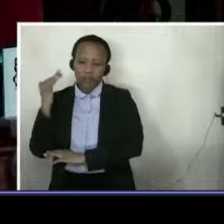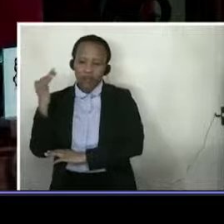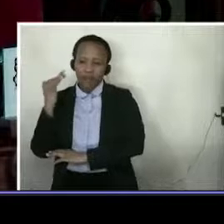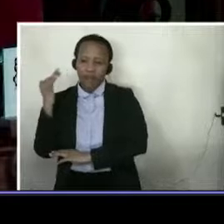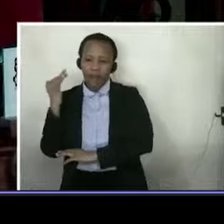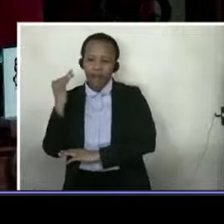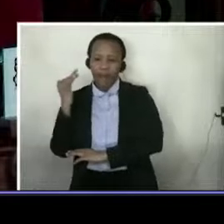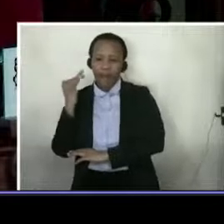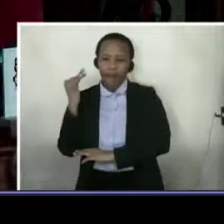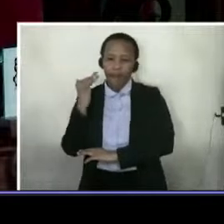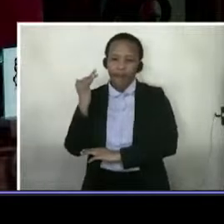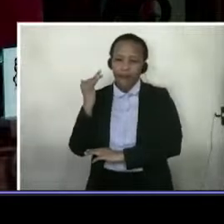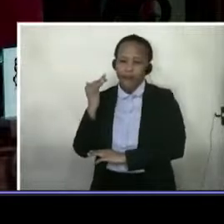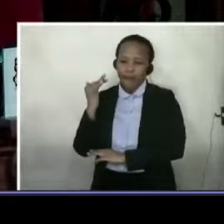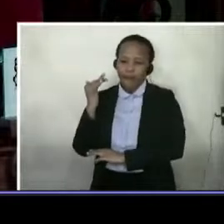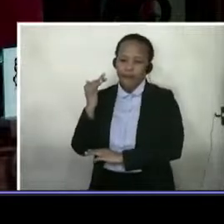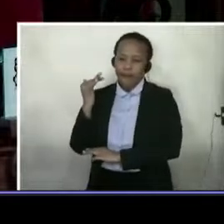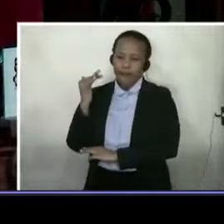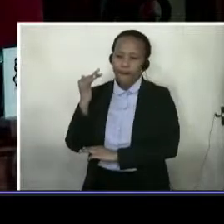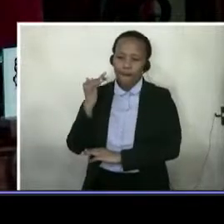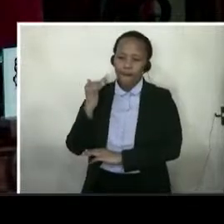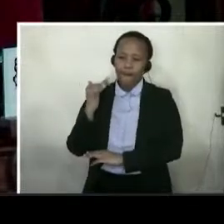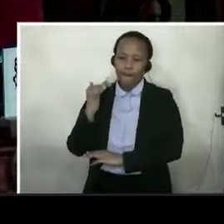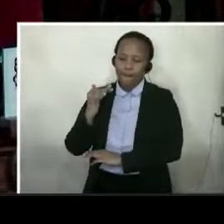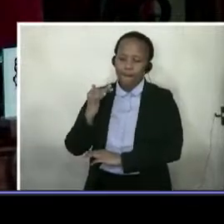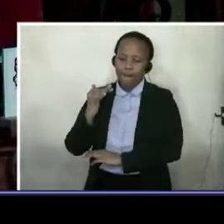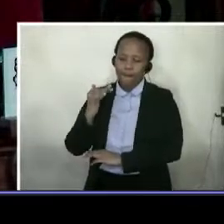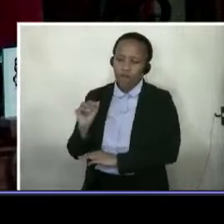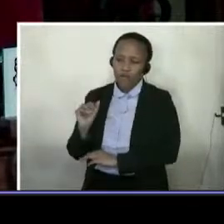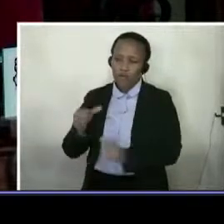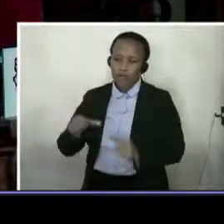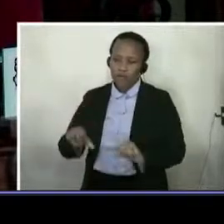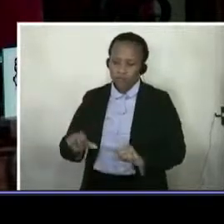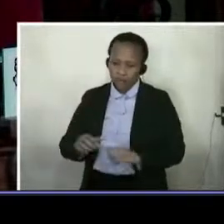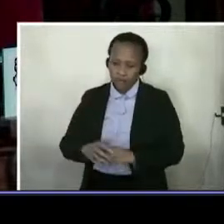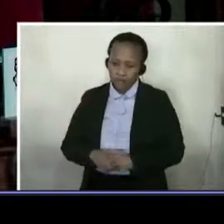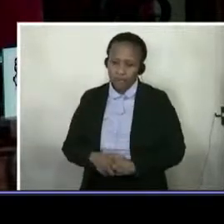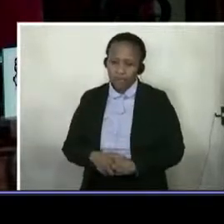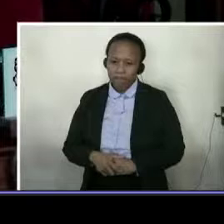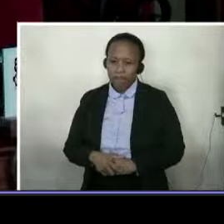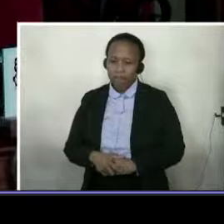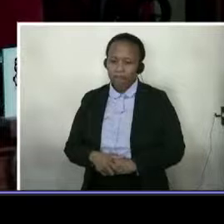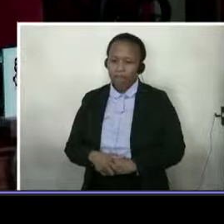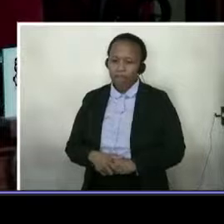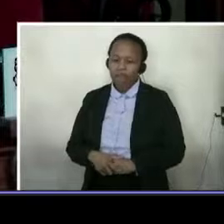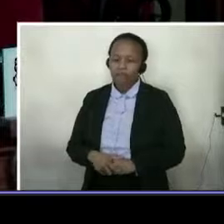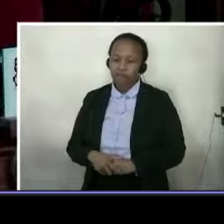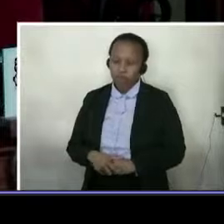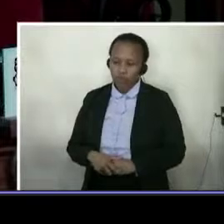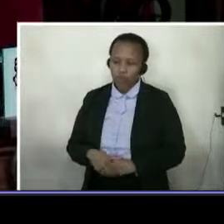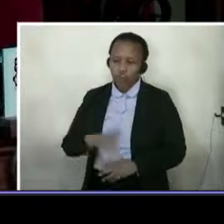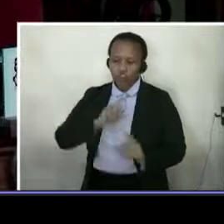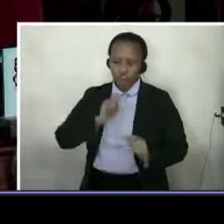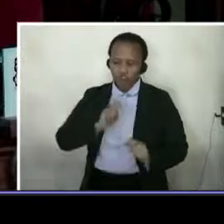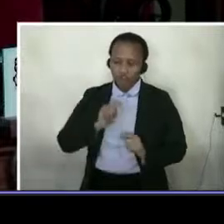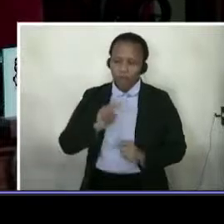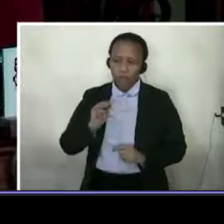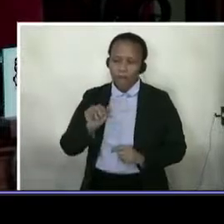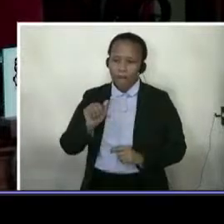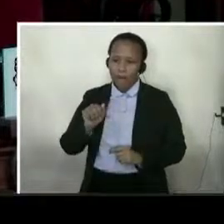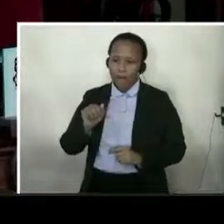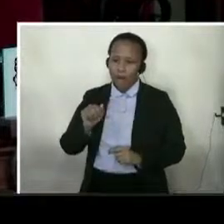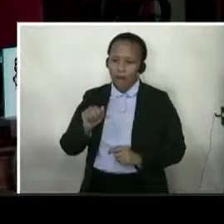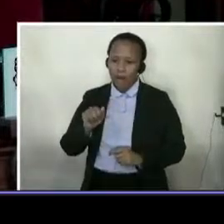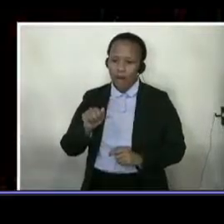an emergency have occurred that have compelled Honorable Manele to leave the House, and have